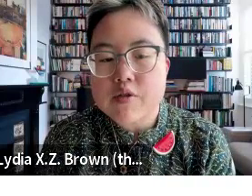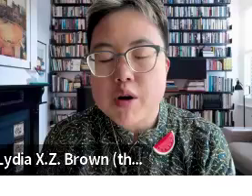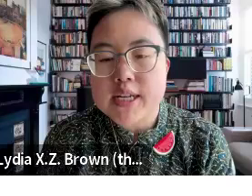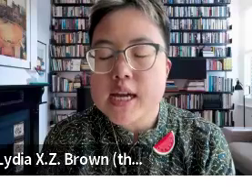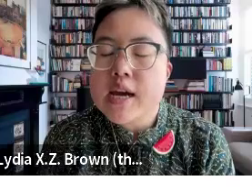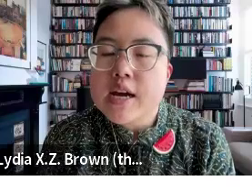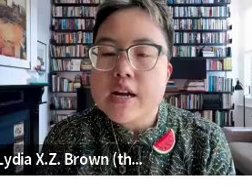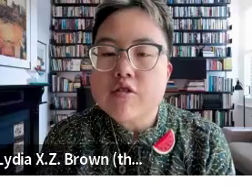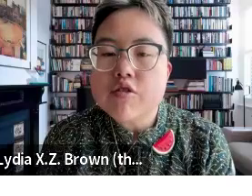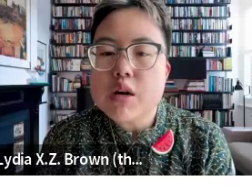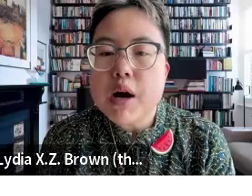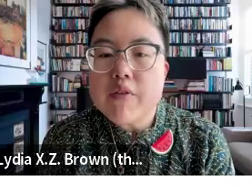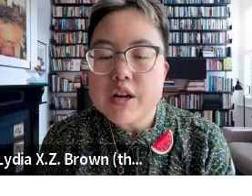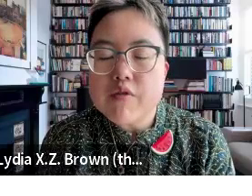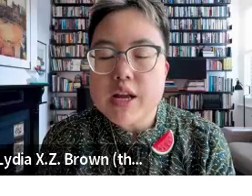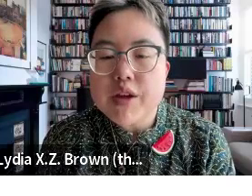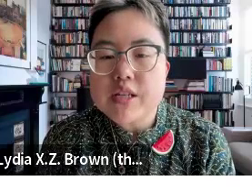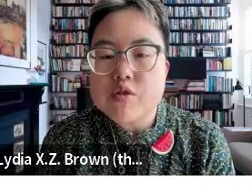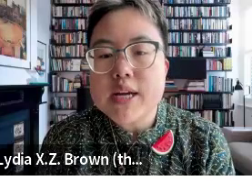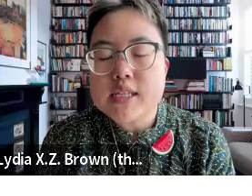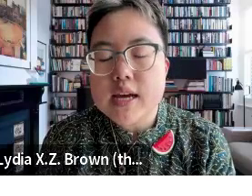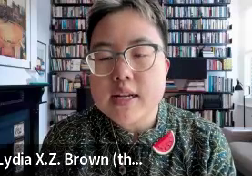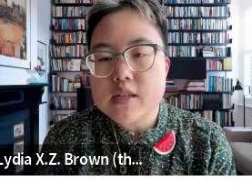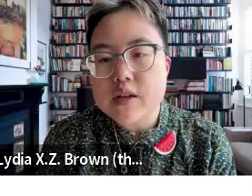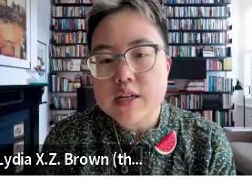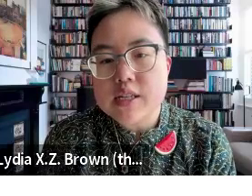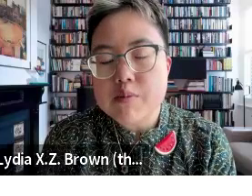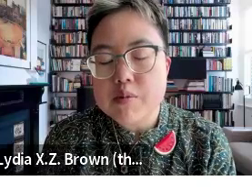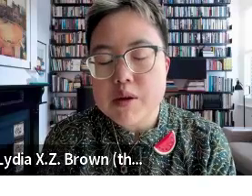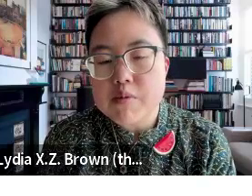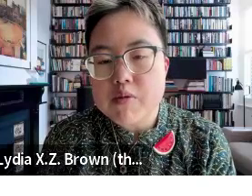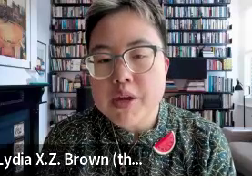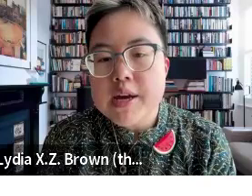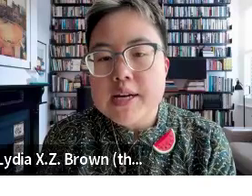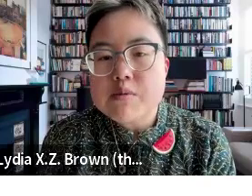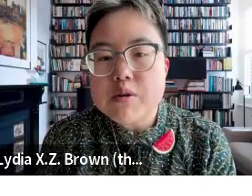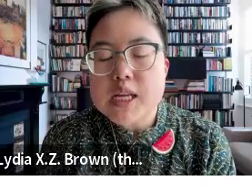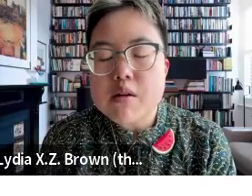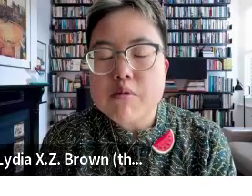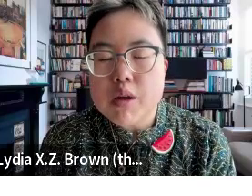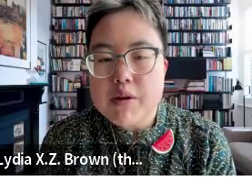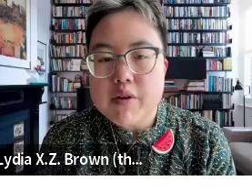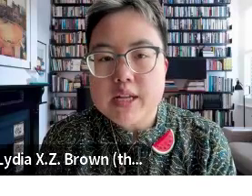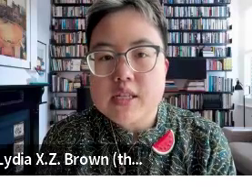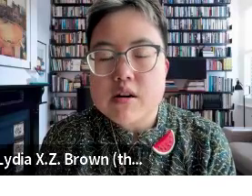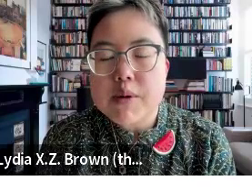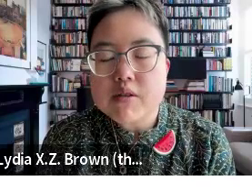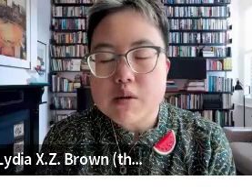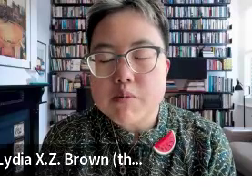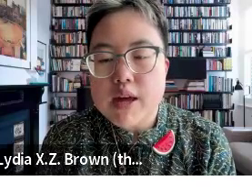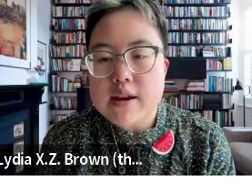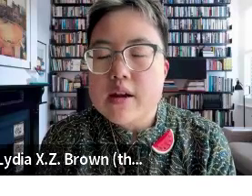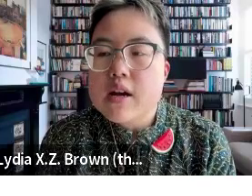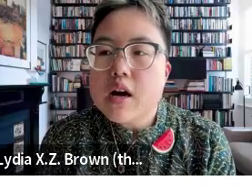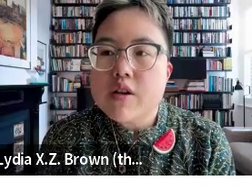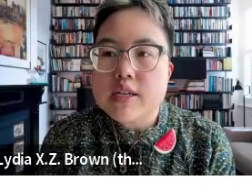and otherwise, including a poverty rate that is twice that of non-disabled people, as well as unemployment rates that are about